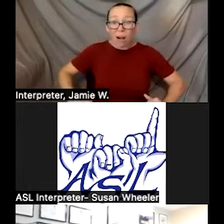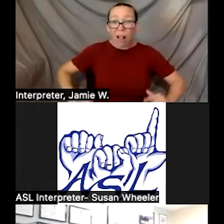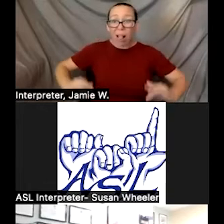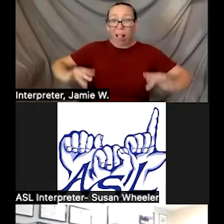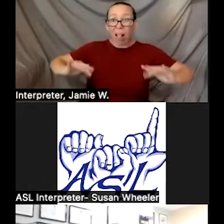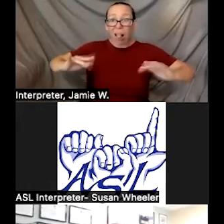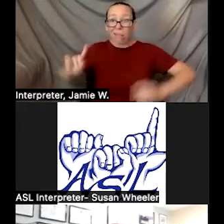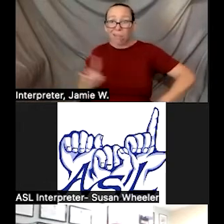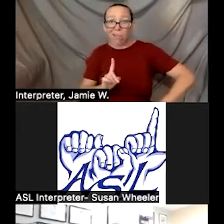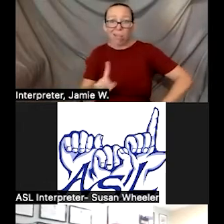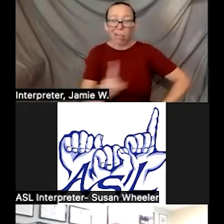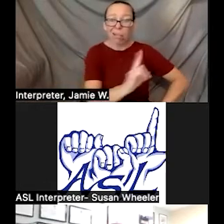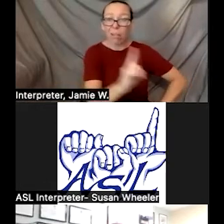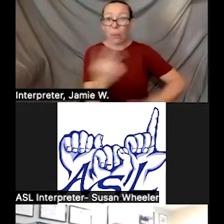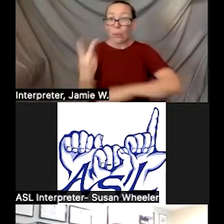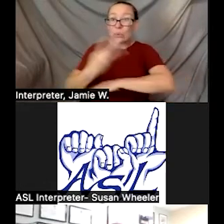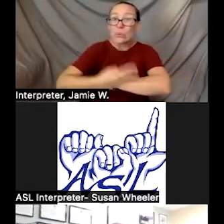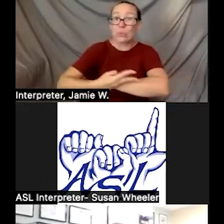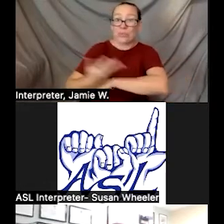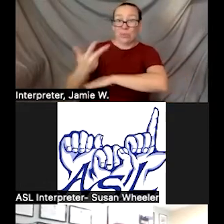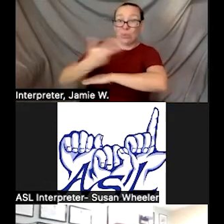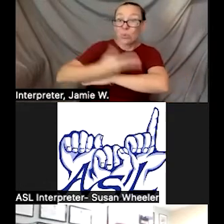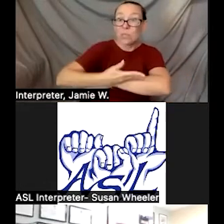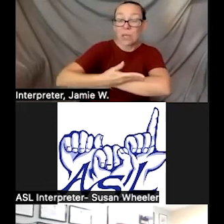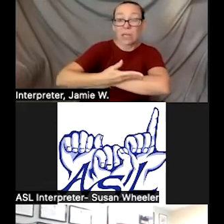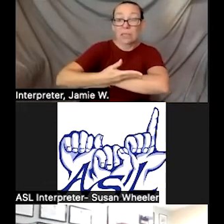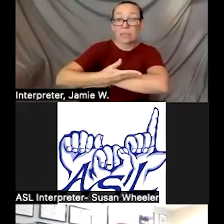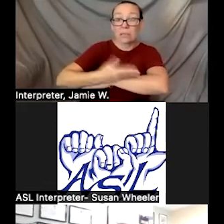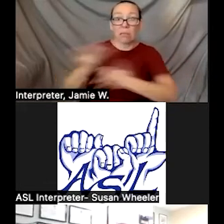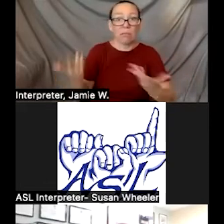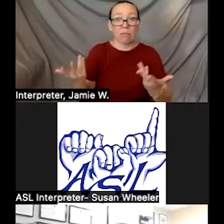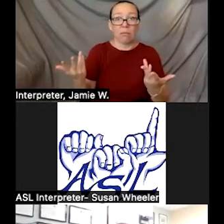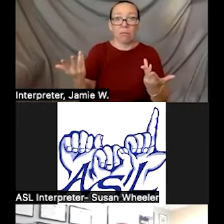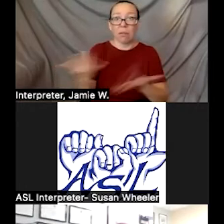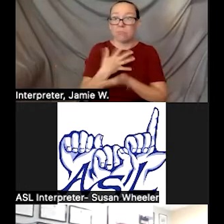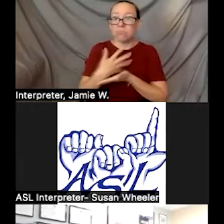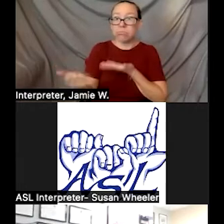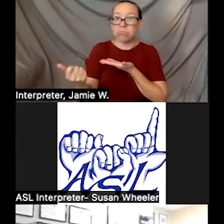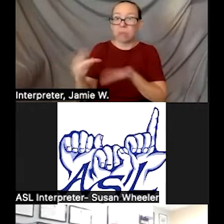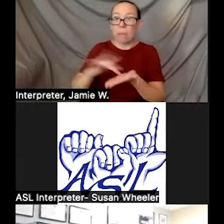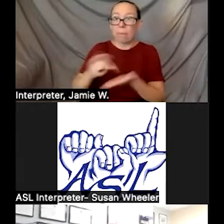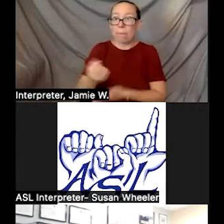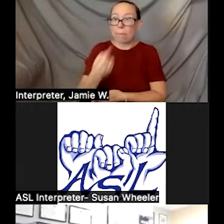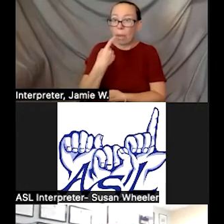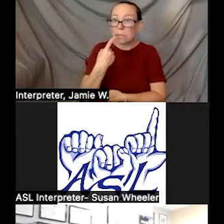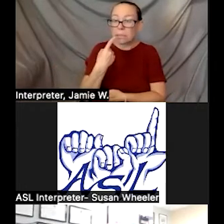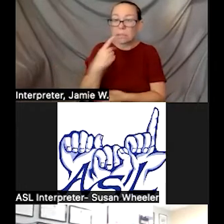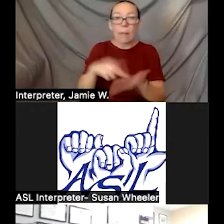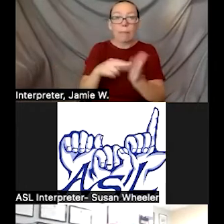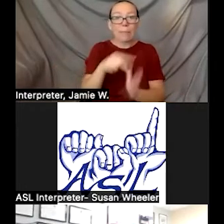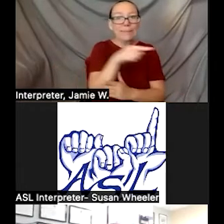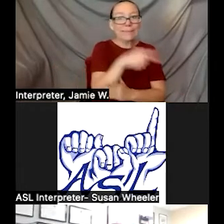days after the hurricane and weren't on their medications. So that made them more susceptible to